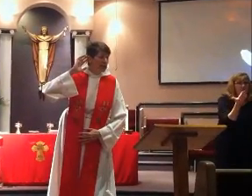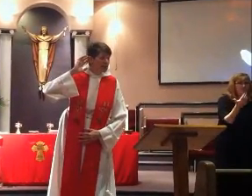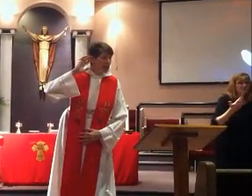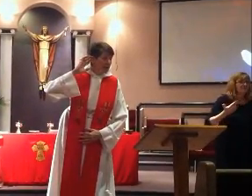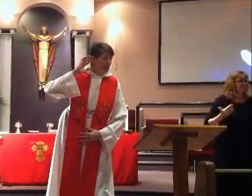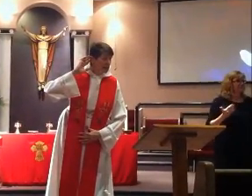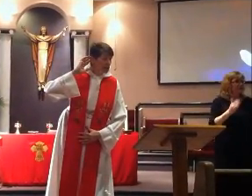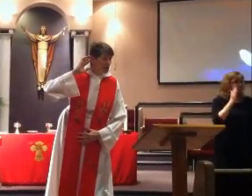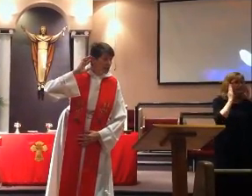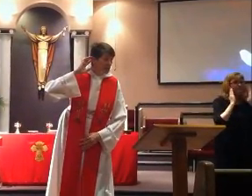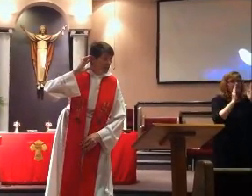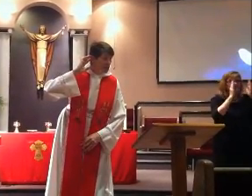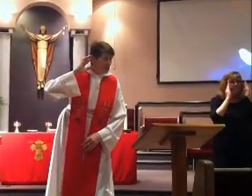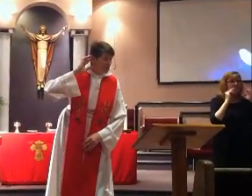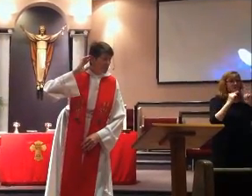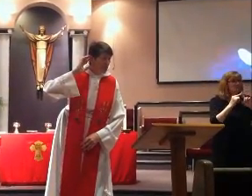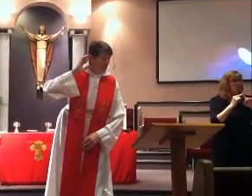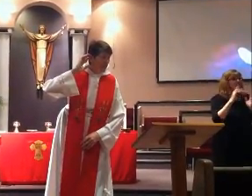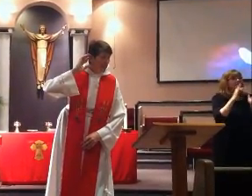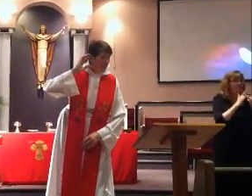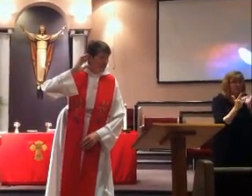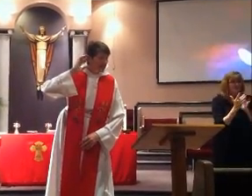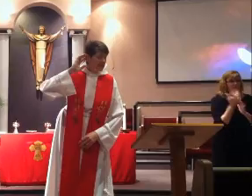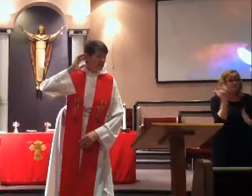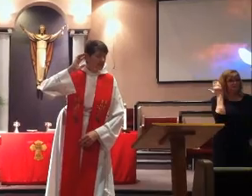think, listening to Jesus.